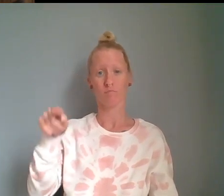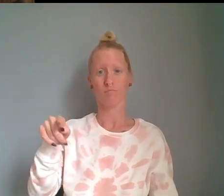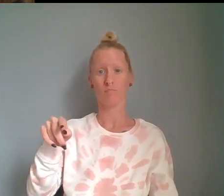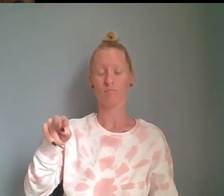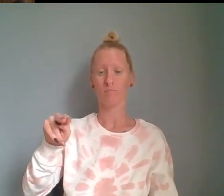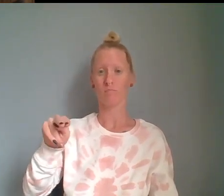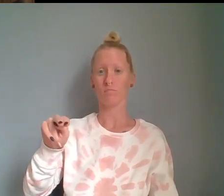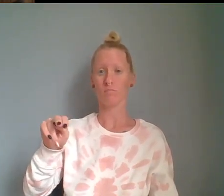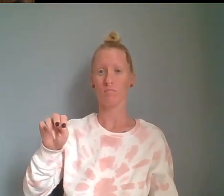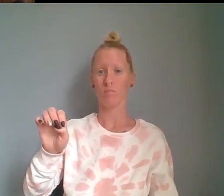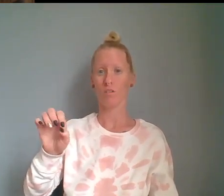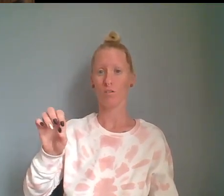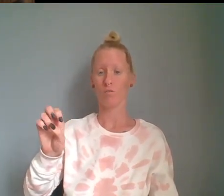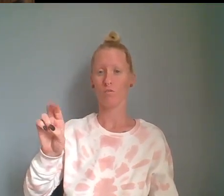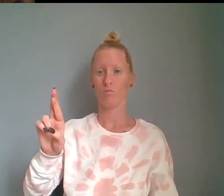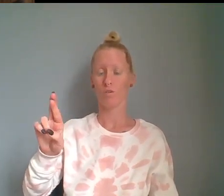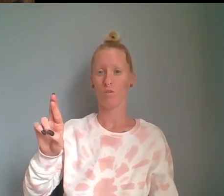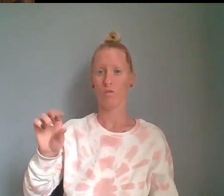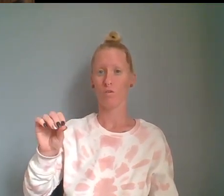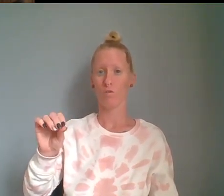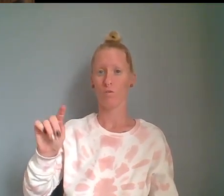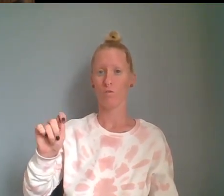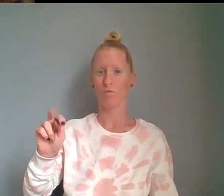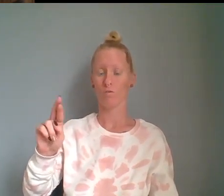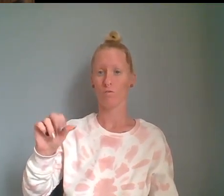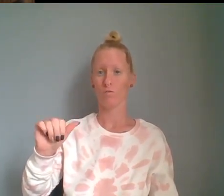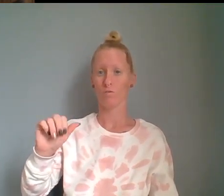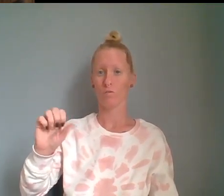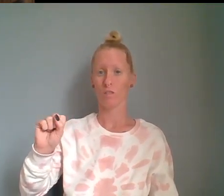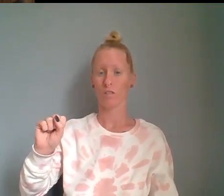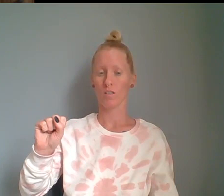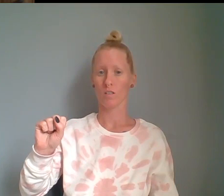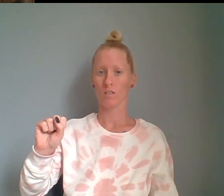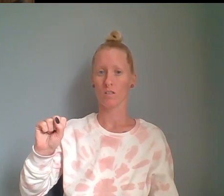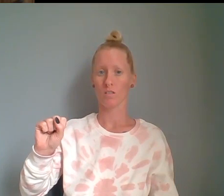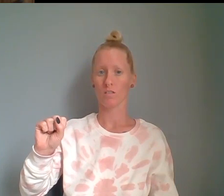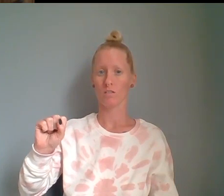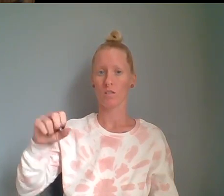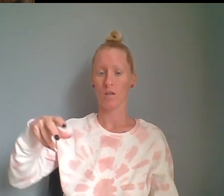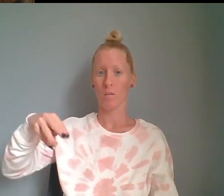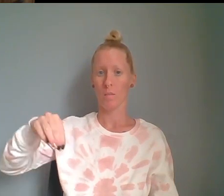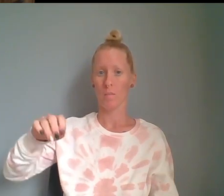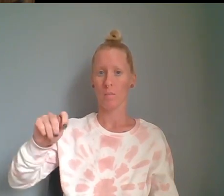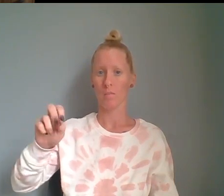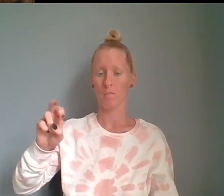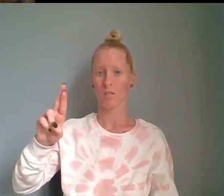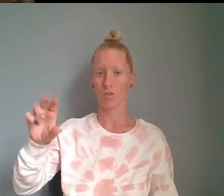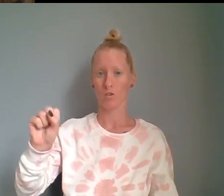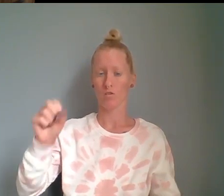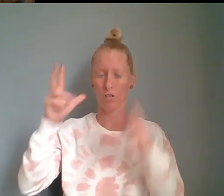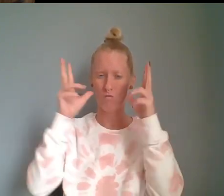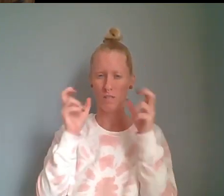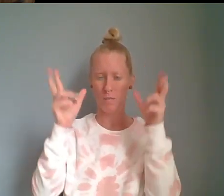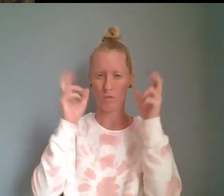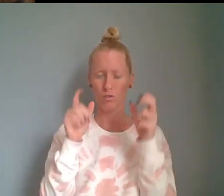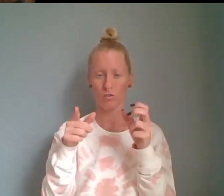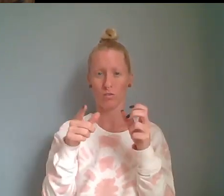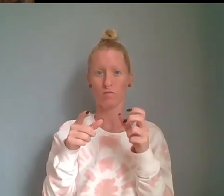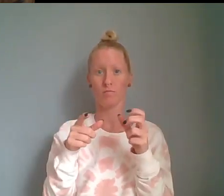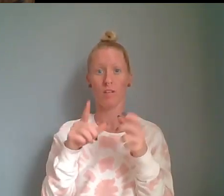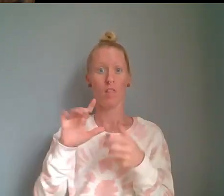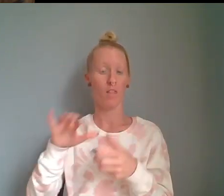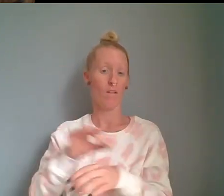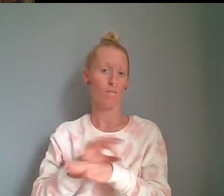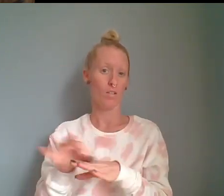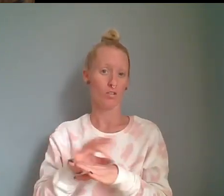lot more to do with the receptors for these neurotransmitters and their functioning. And the notion